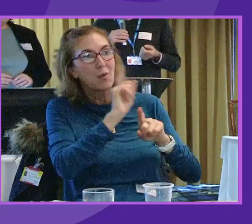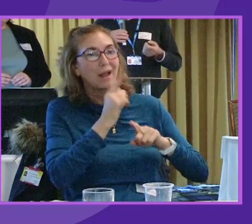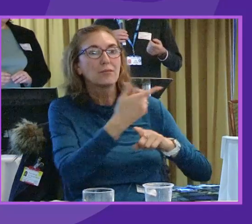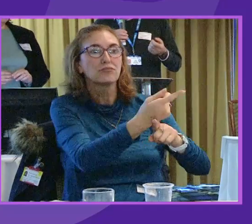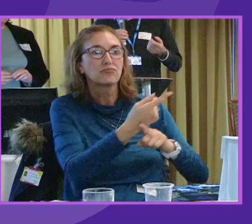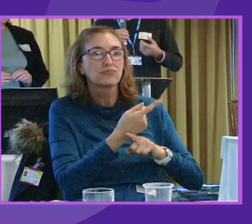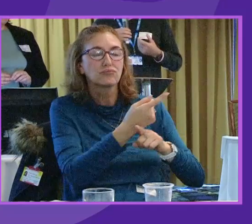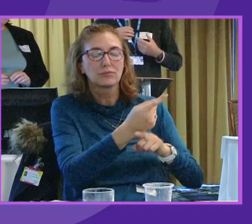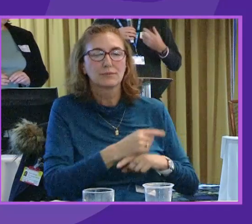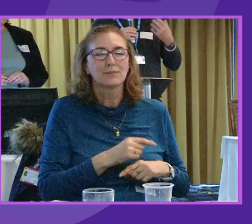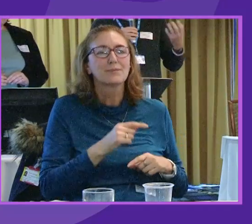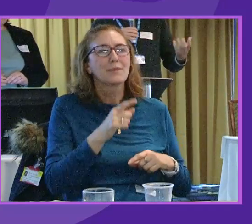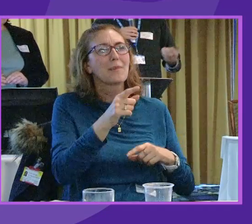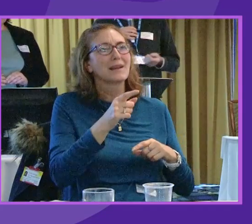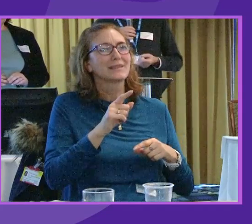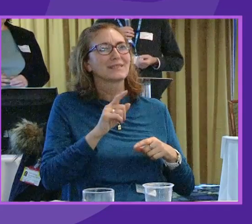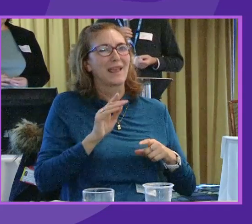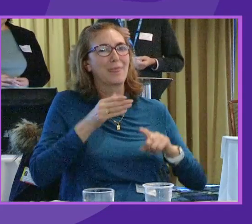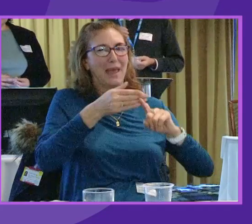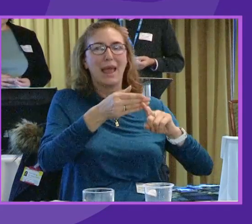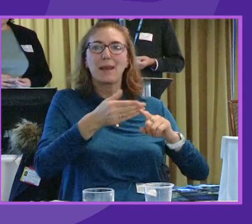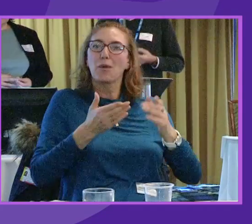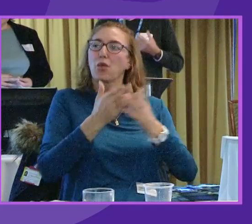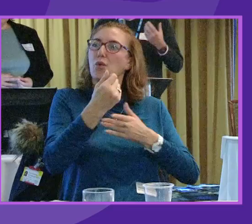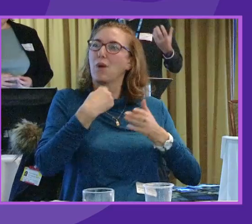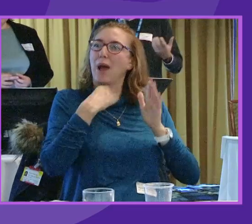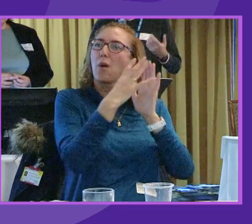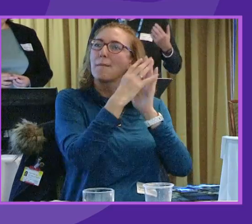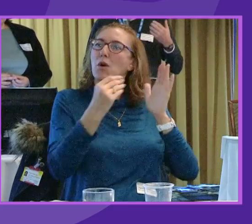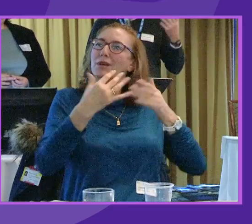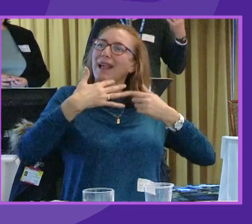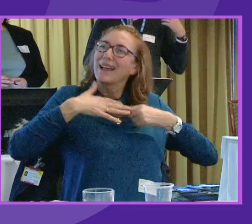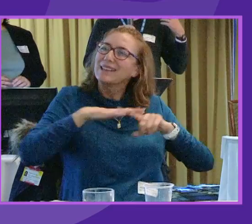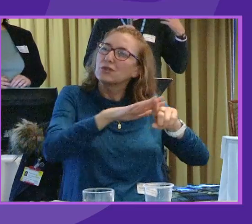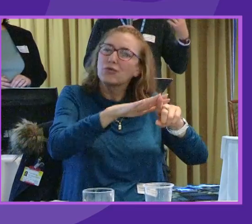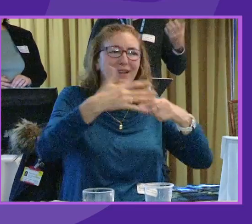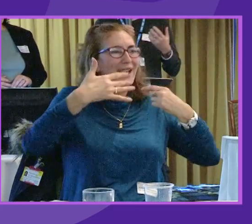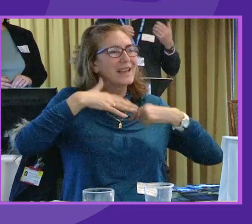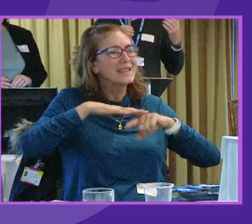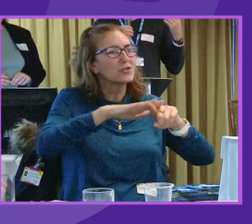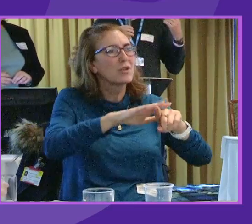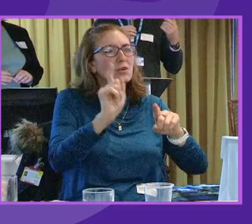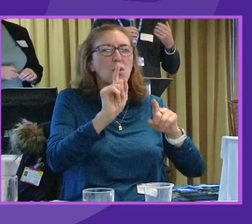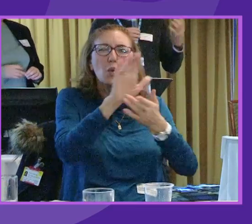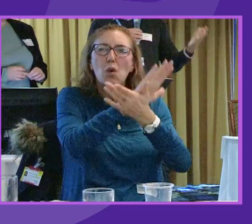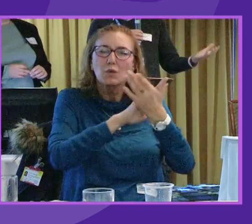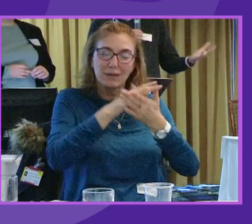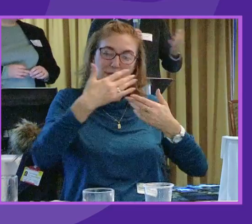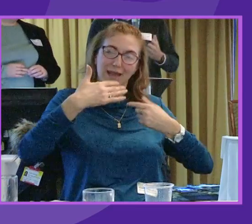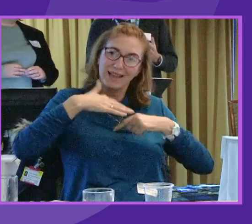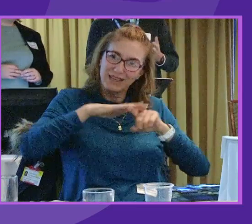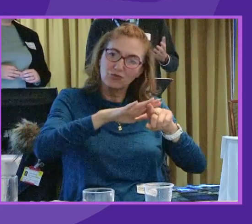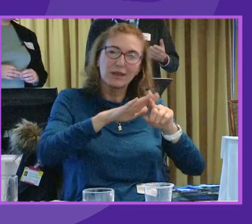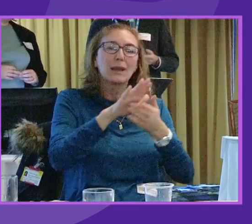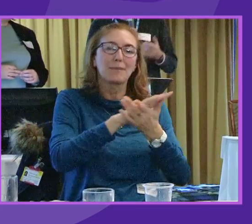those. But the aim really is to, through an integrated model of care, and what I mean by that is